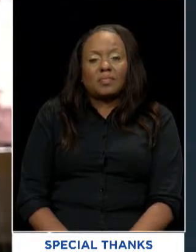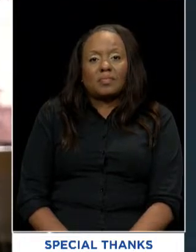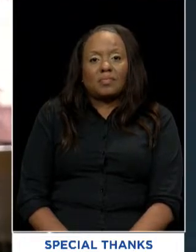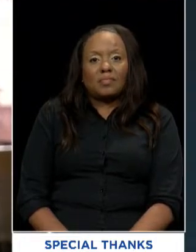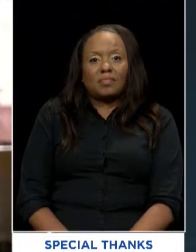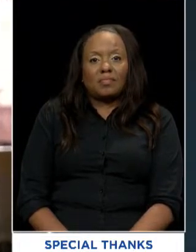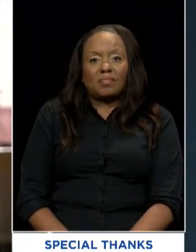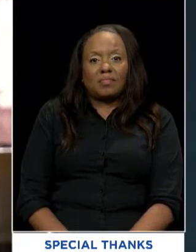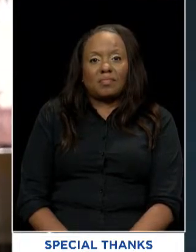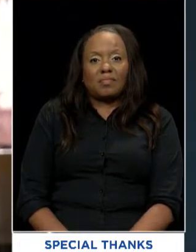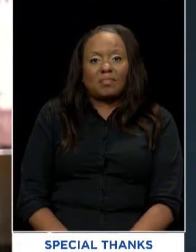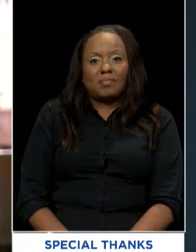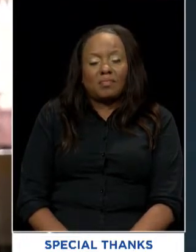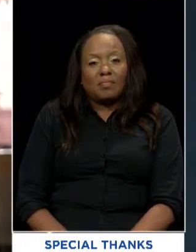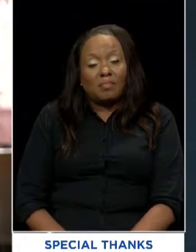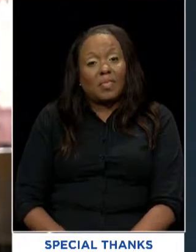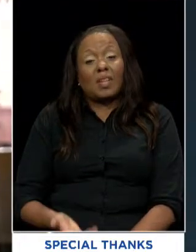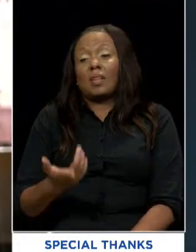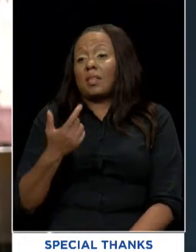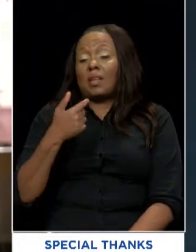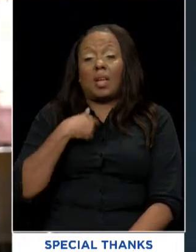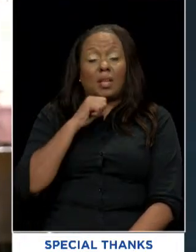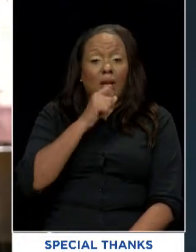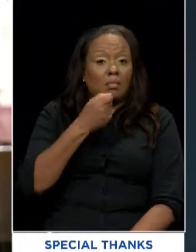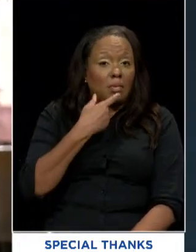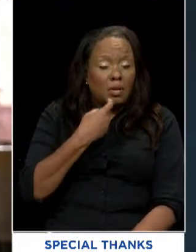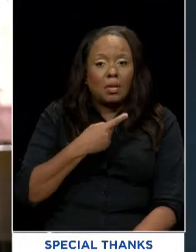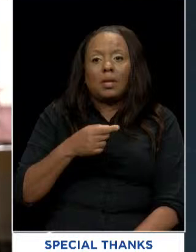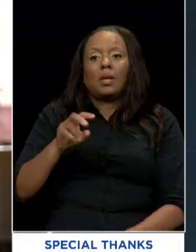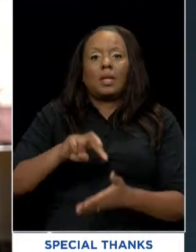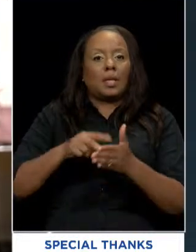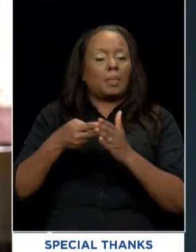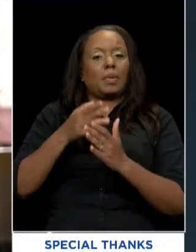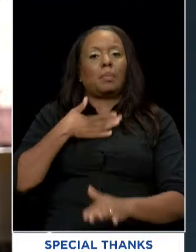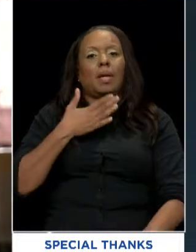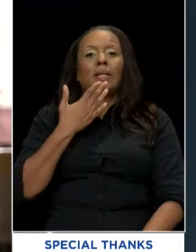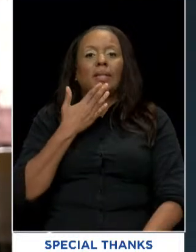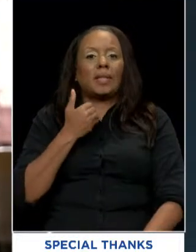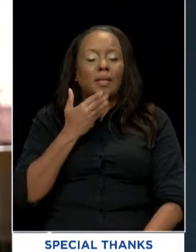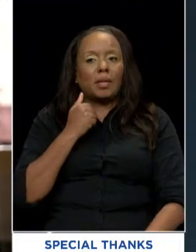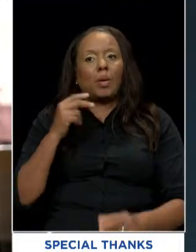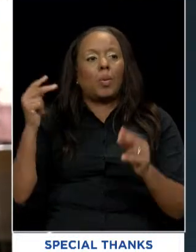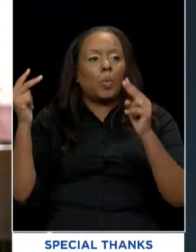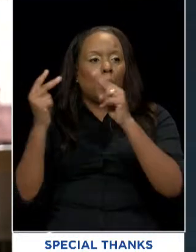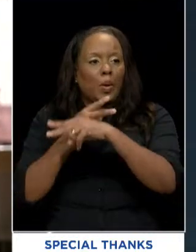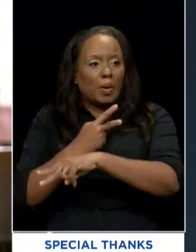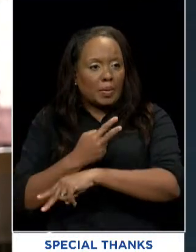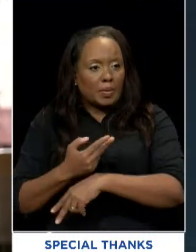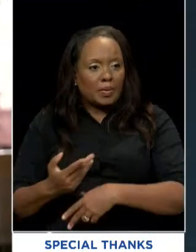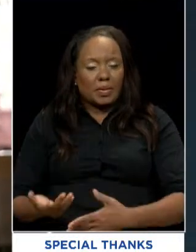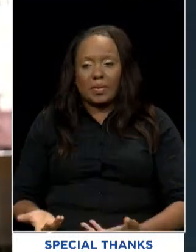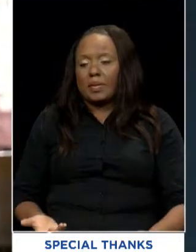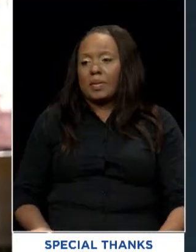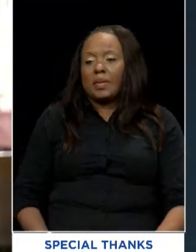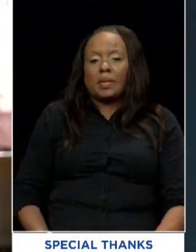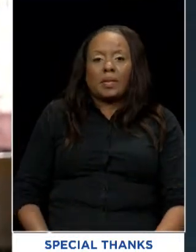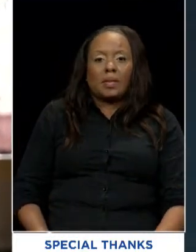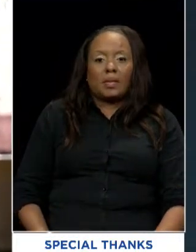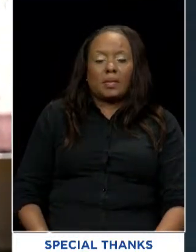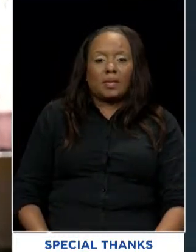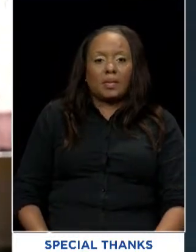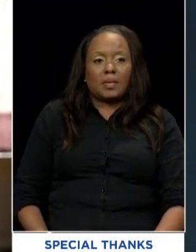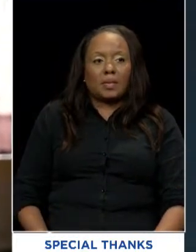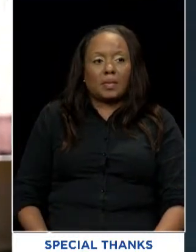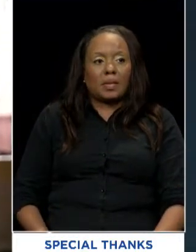effects of the diabetes got worse. So this brought on loss of sensation in